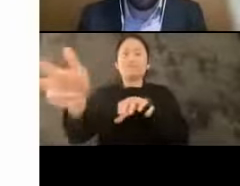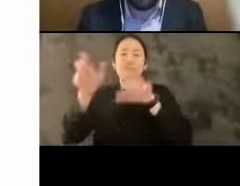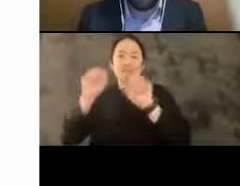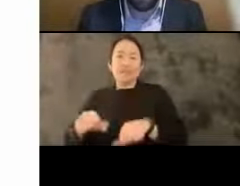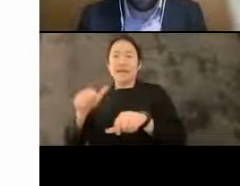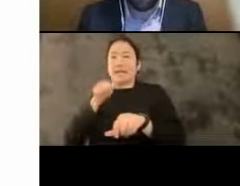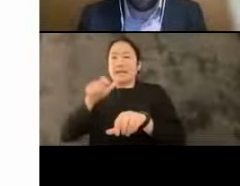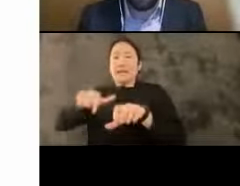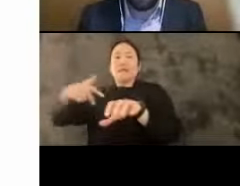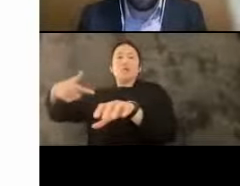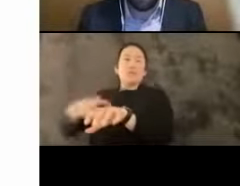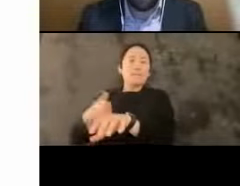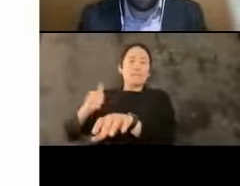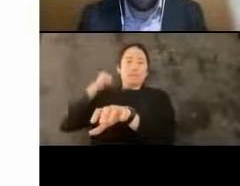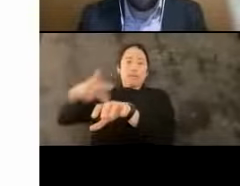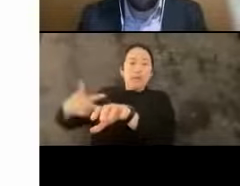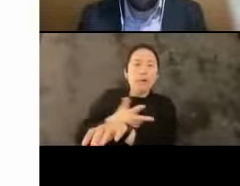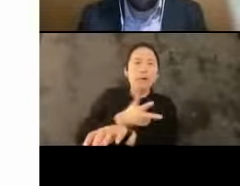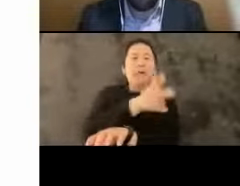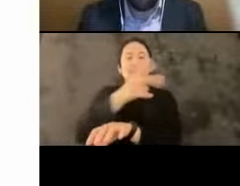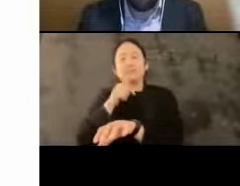Lots of interesting comments.